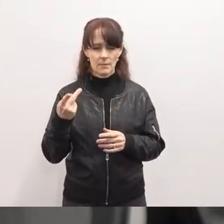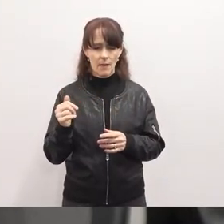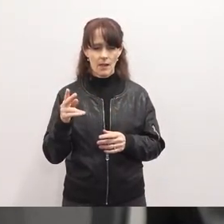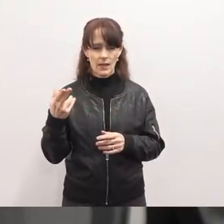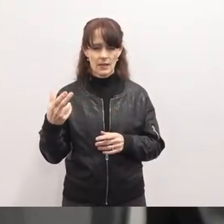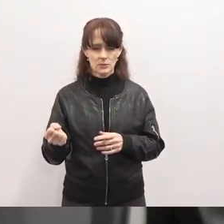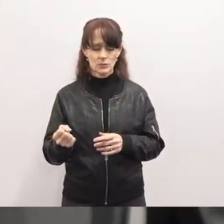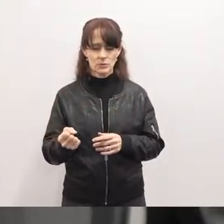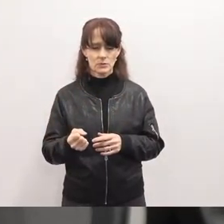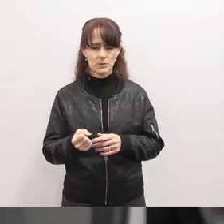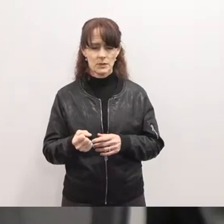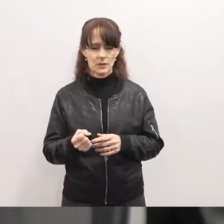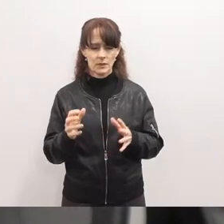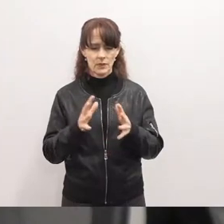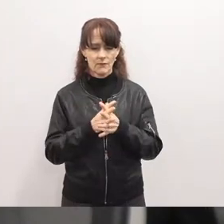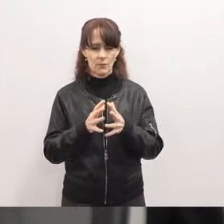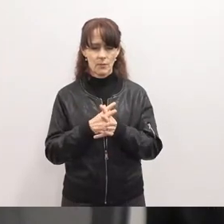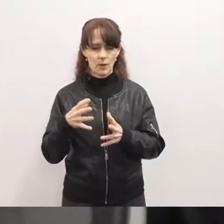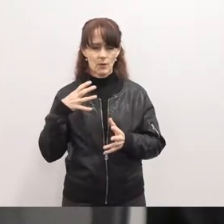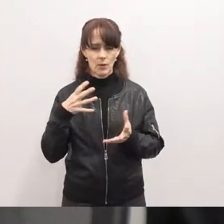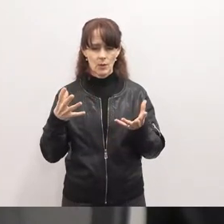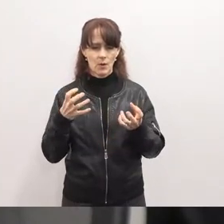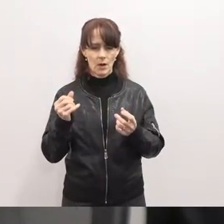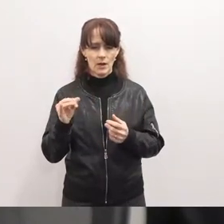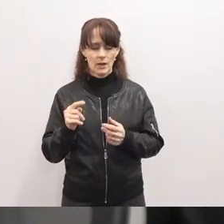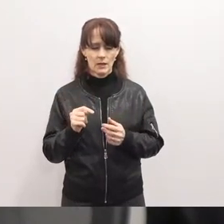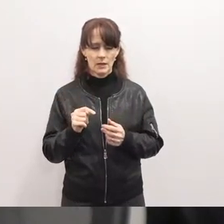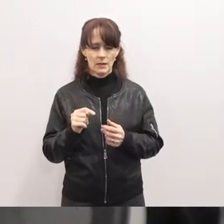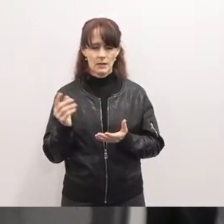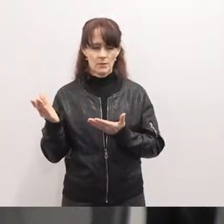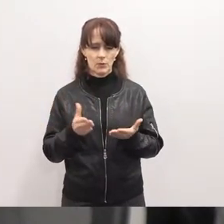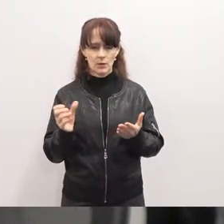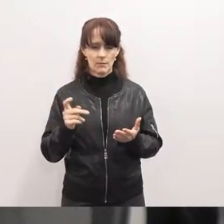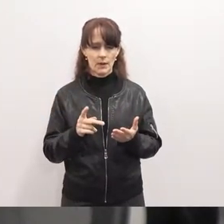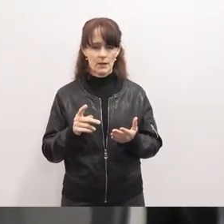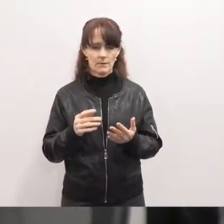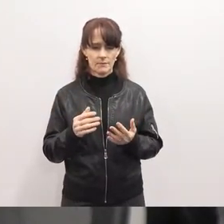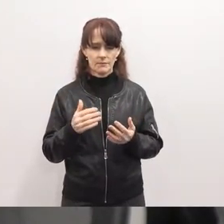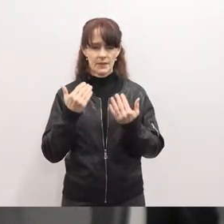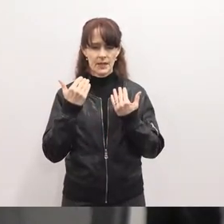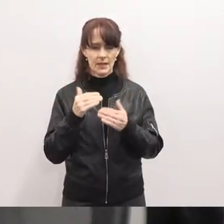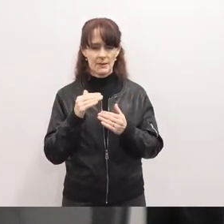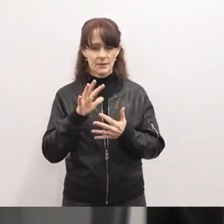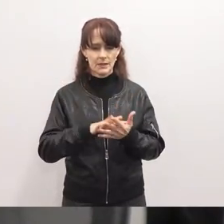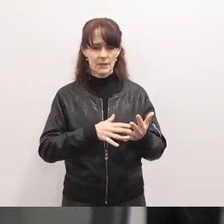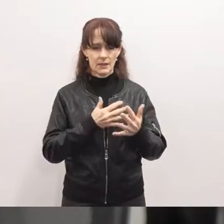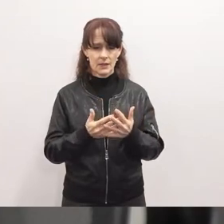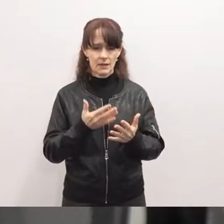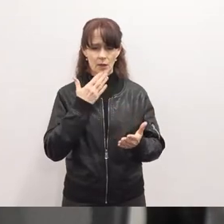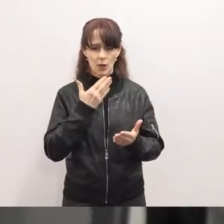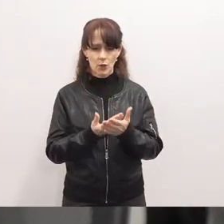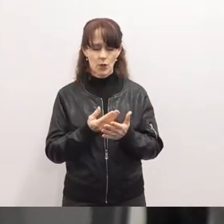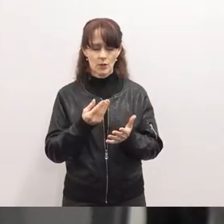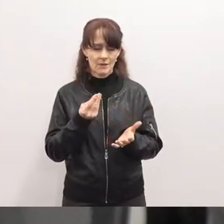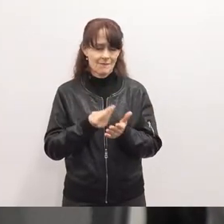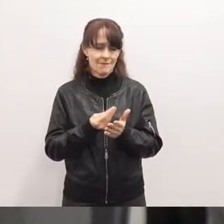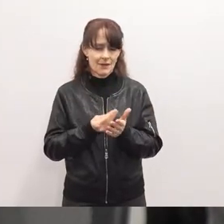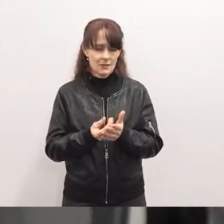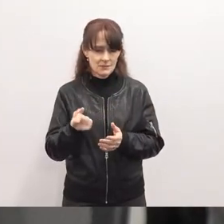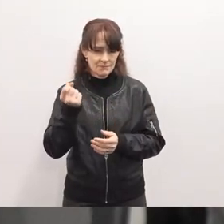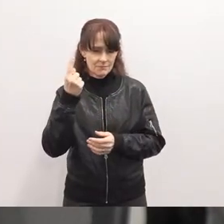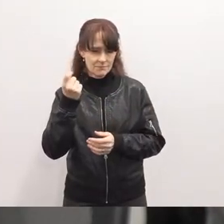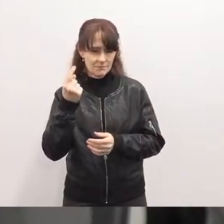School. The football coaches want it to bring it back at a limited amount of schedule as long as it makes good financial sense